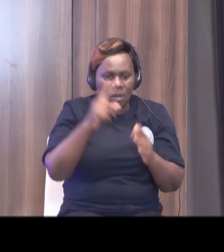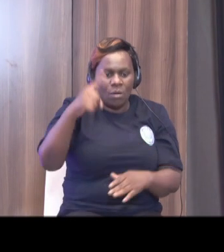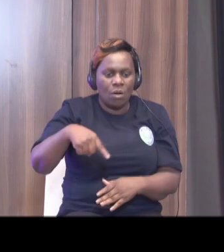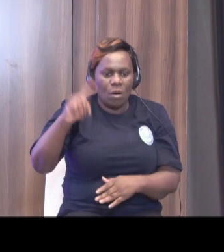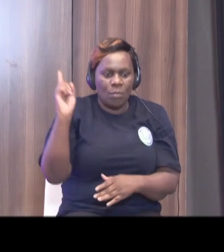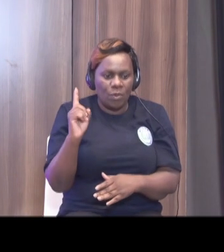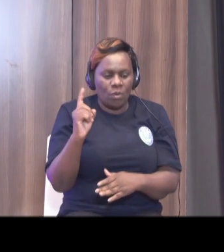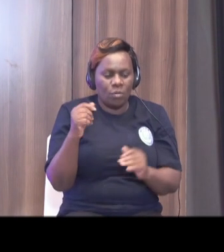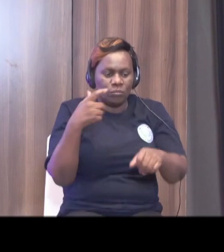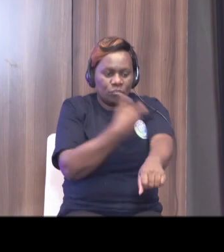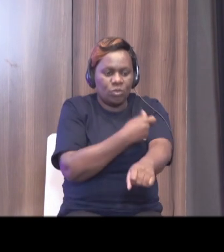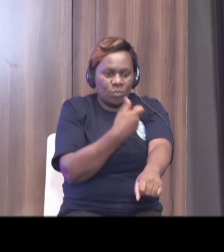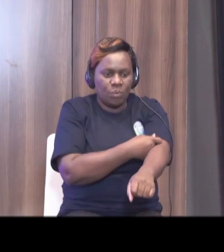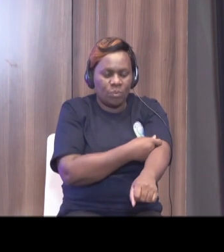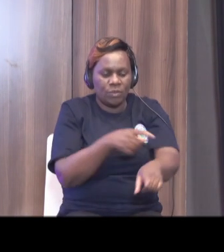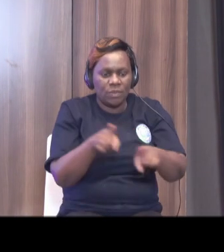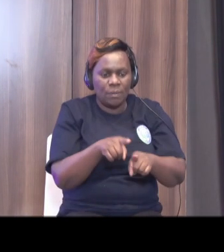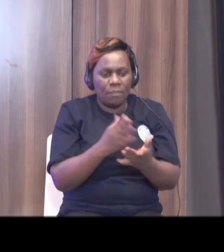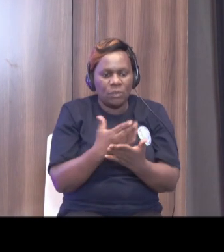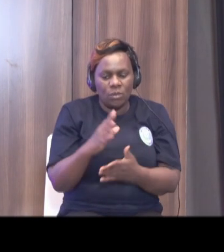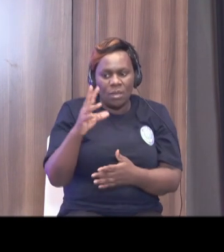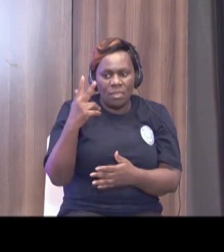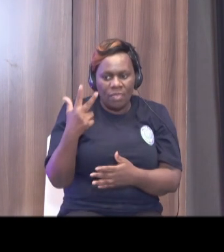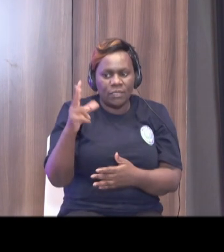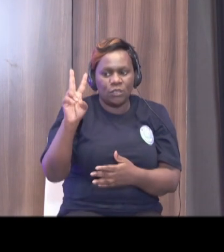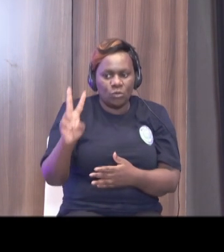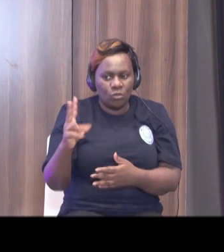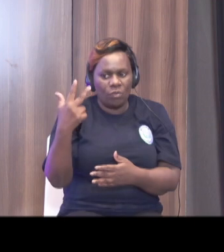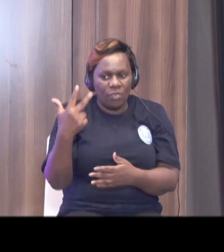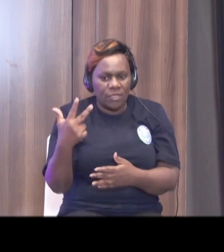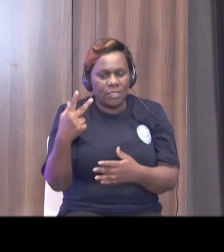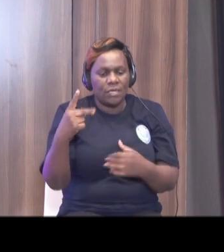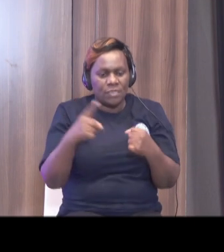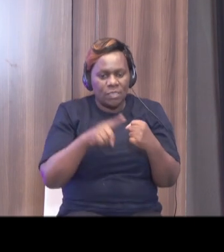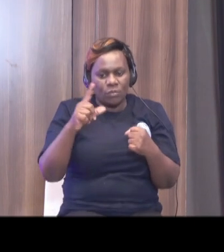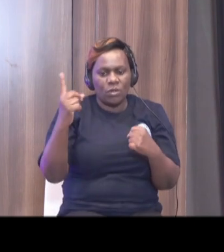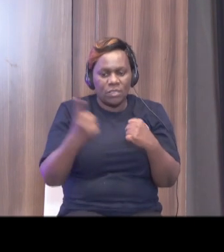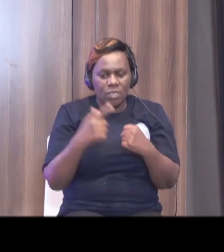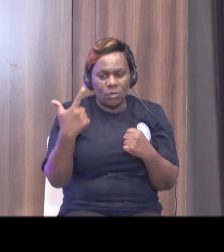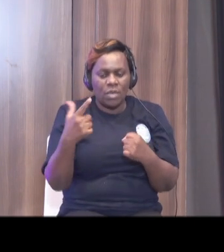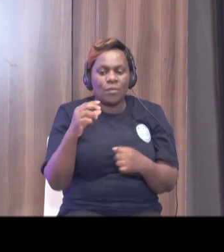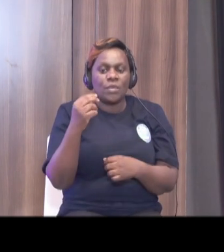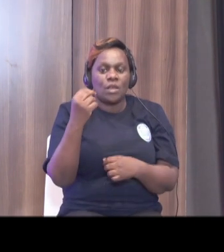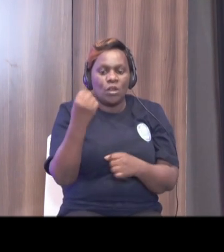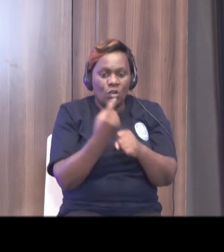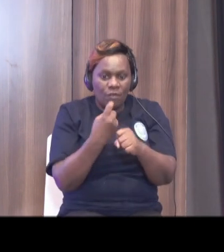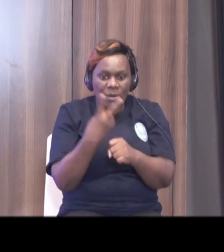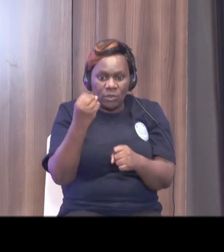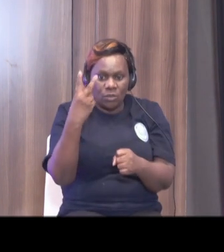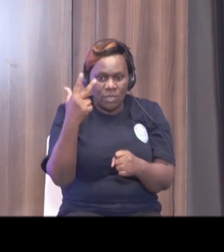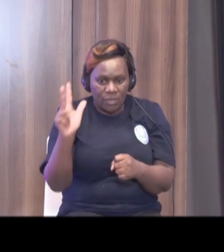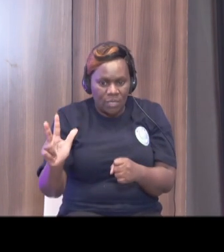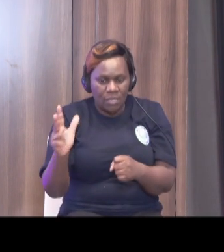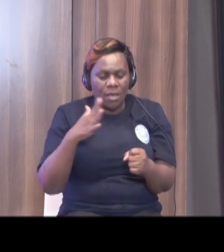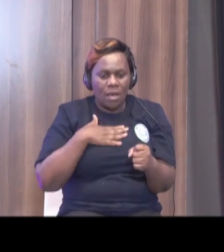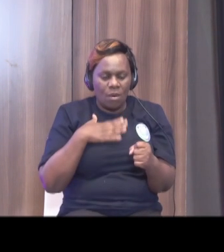RSV pre-F vaccine for pregnant women, like I said, between 32 and 36.6 weeks. In November of 2023,